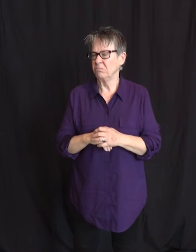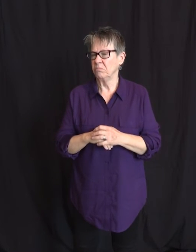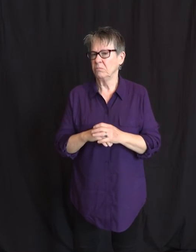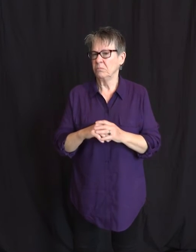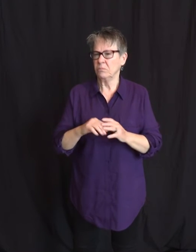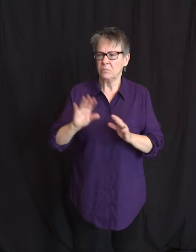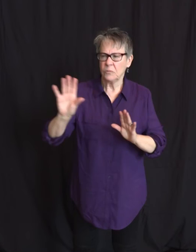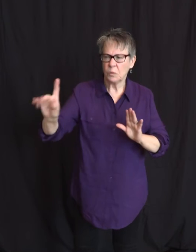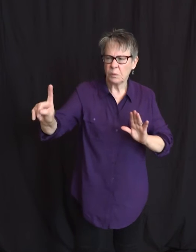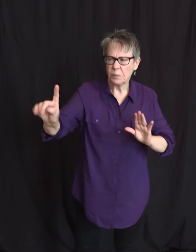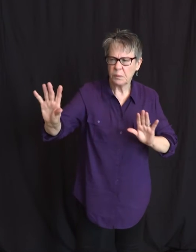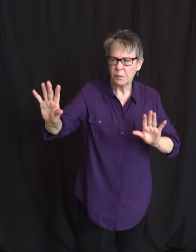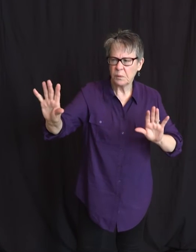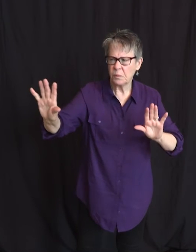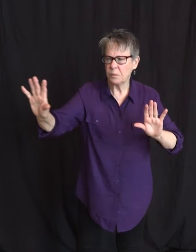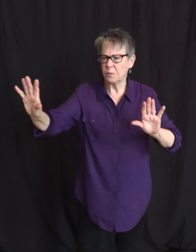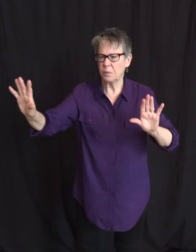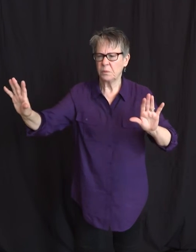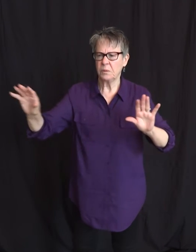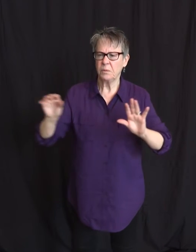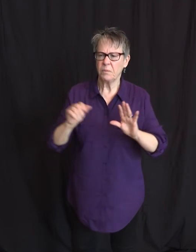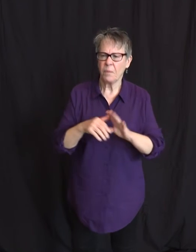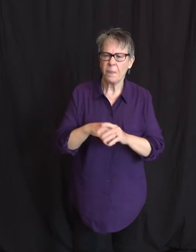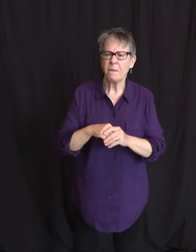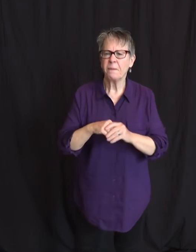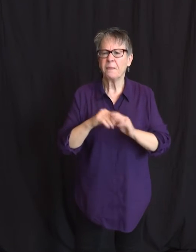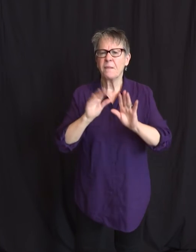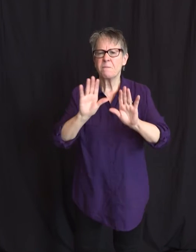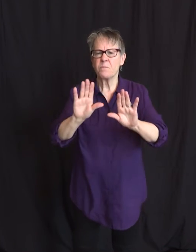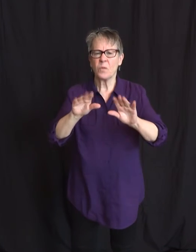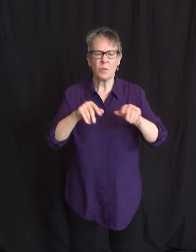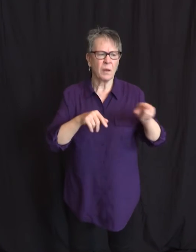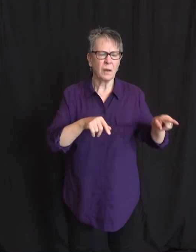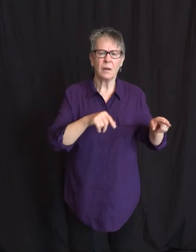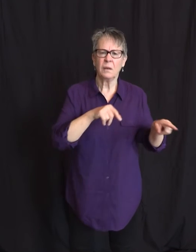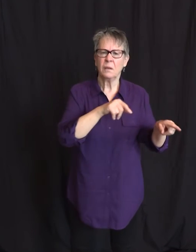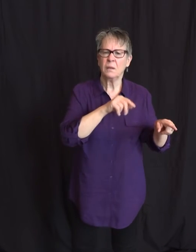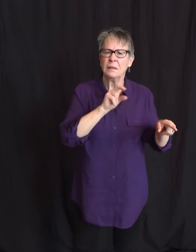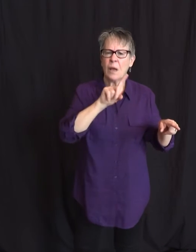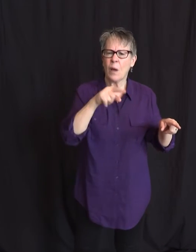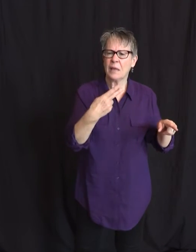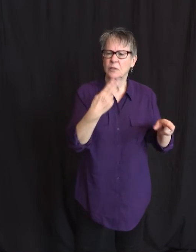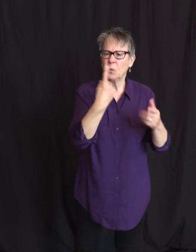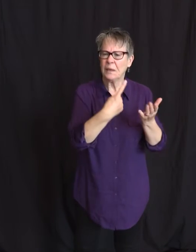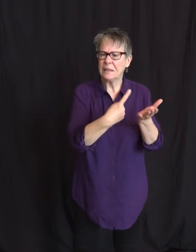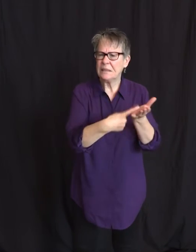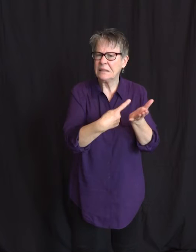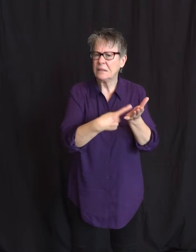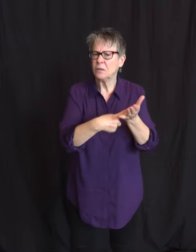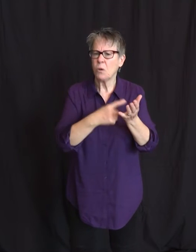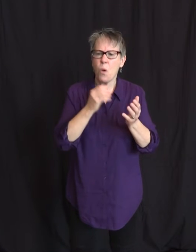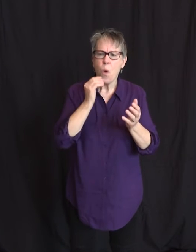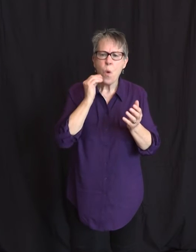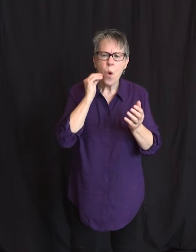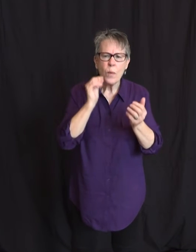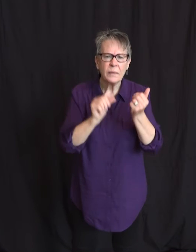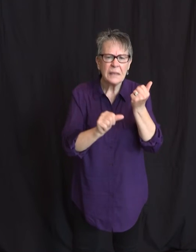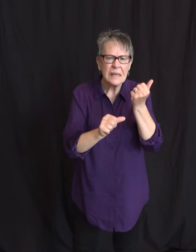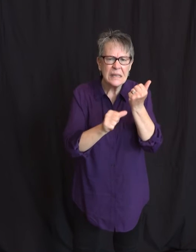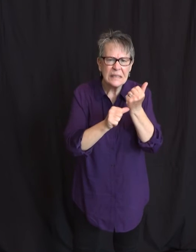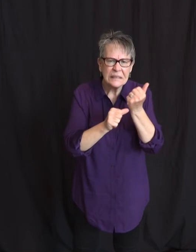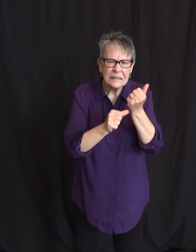Secondly, Judy will address long-term care, but let there be no doubt, and I think we'll probably do this long before the commission